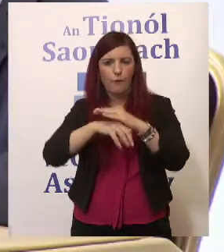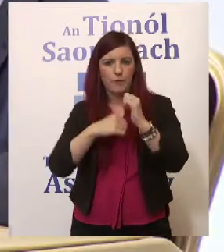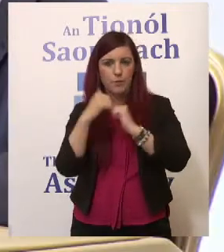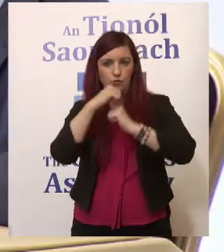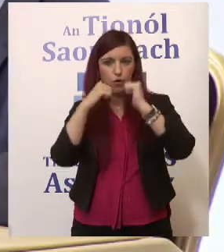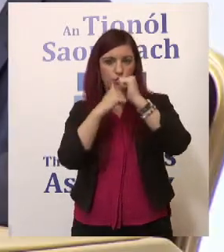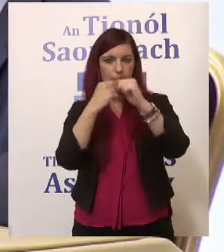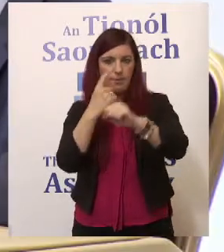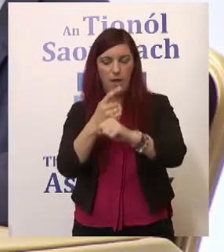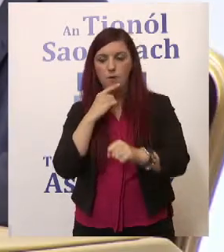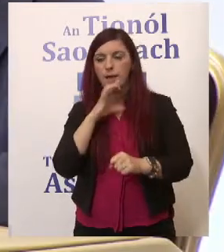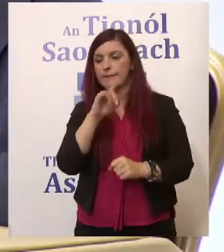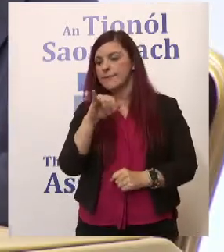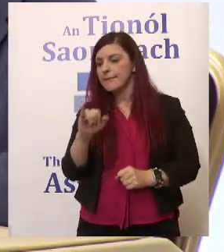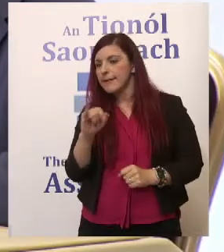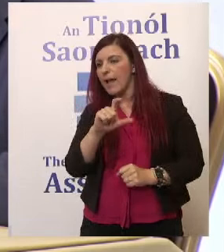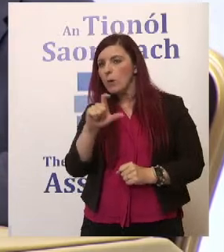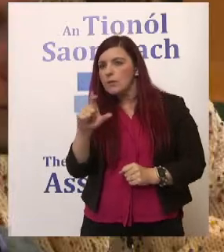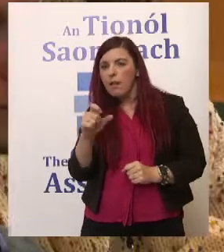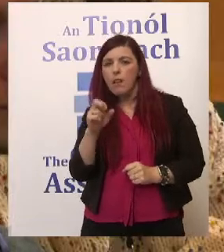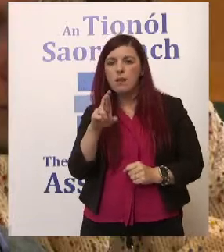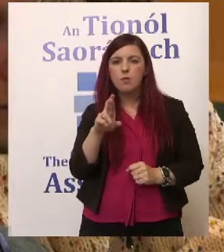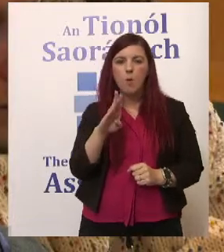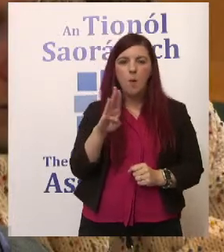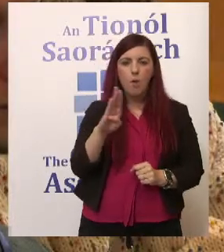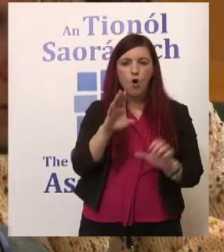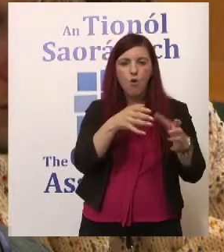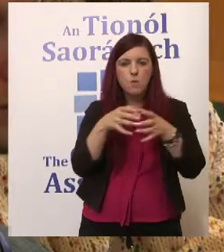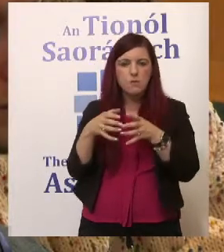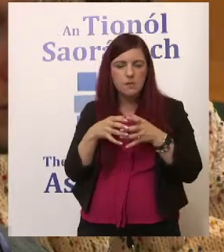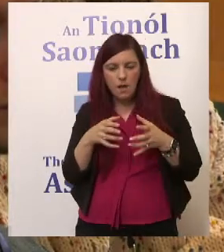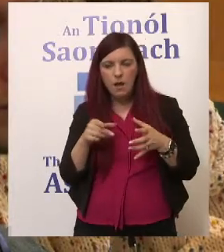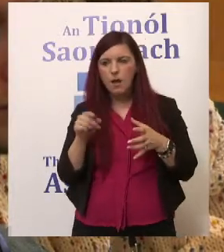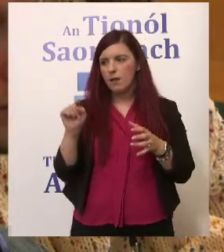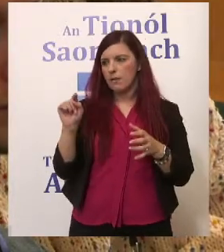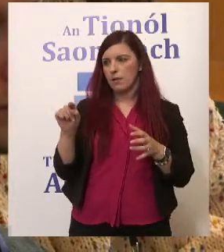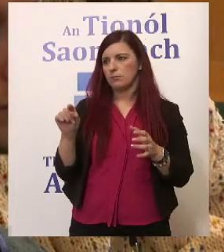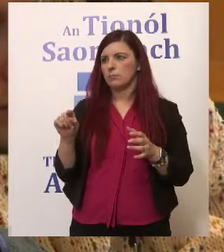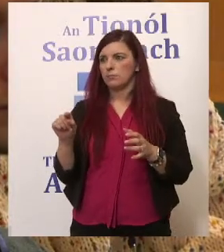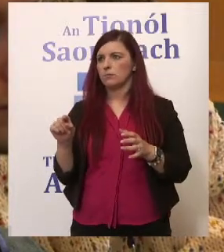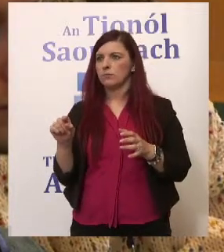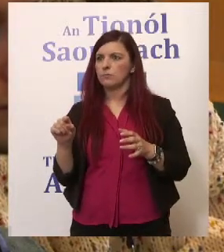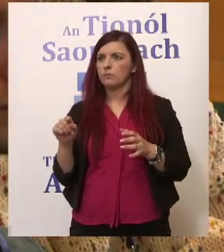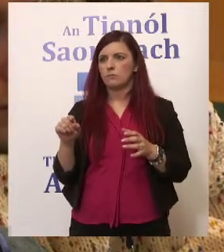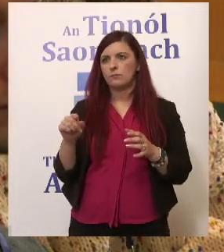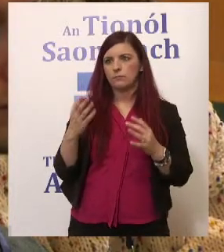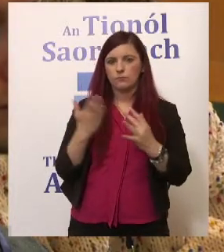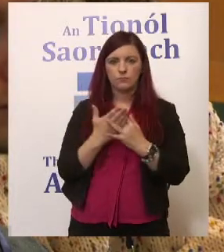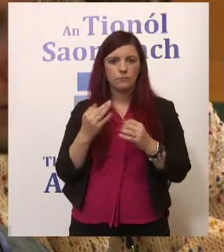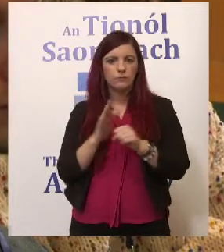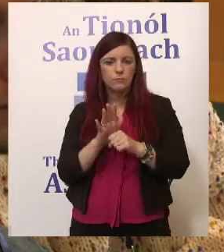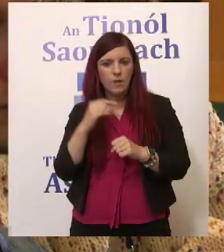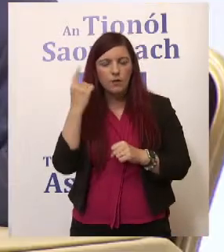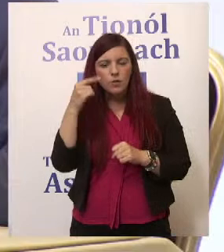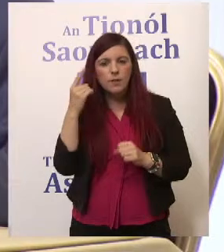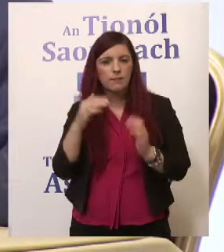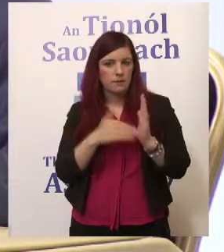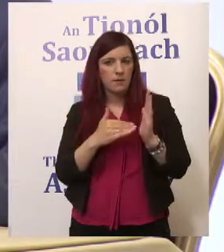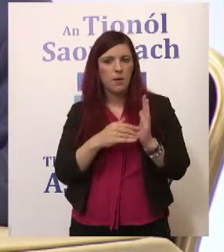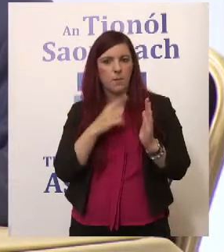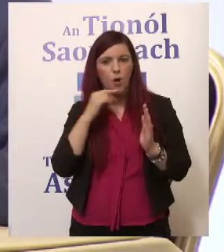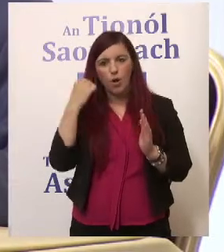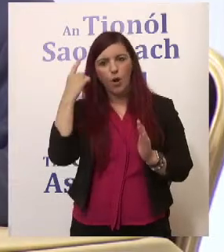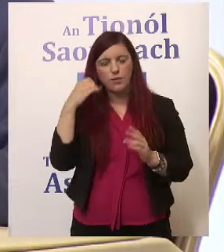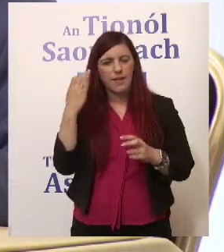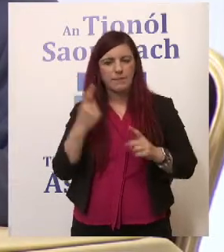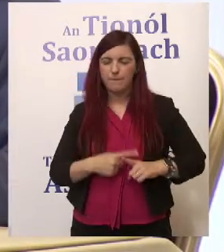the city councils or boroughs or whatever are also still operating, has proved arguably quite successful for London. But London has a very